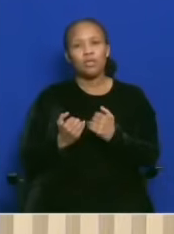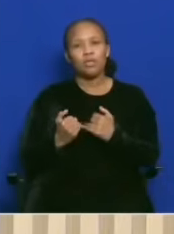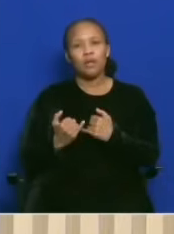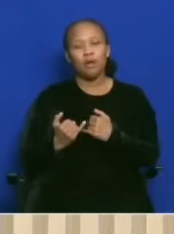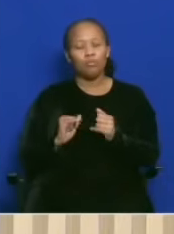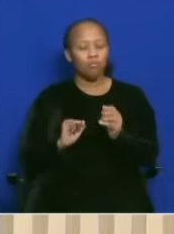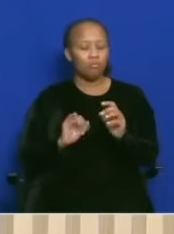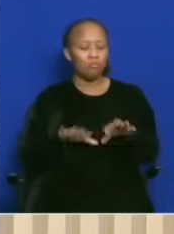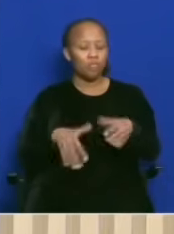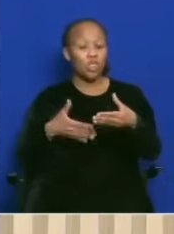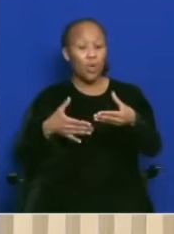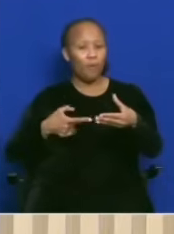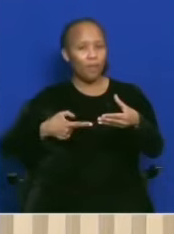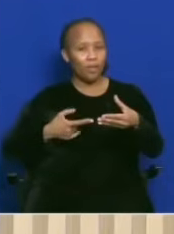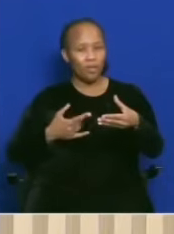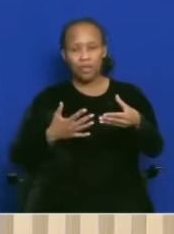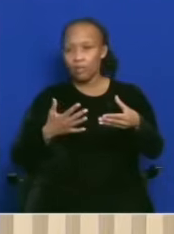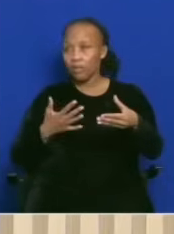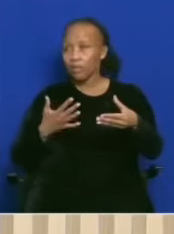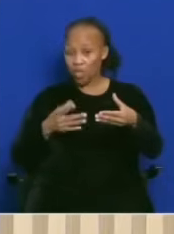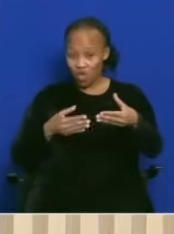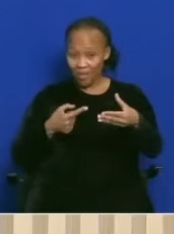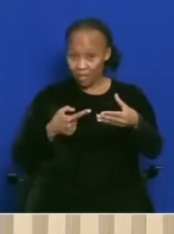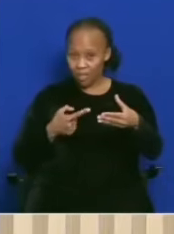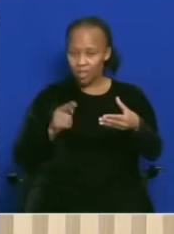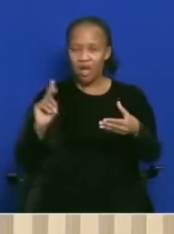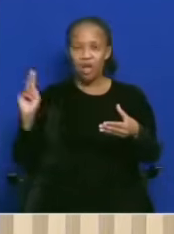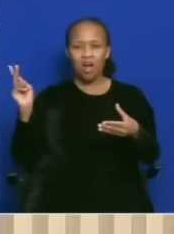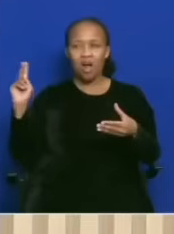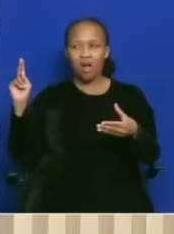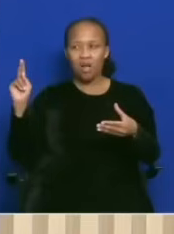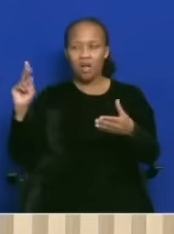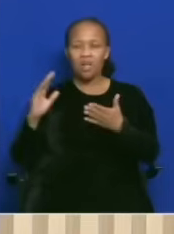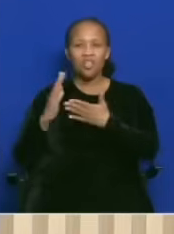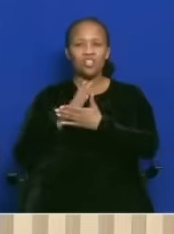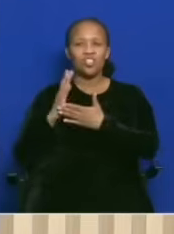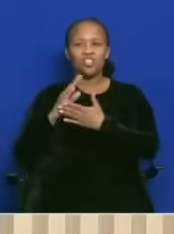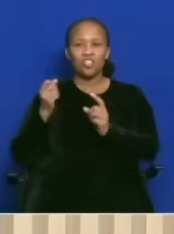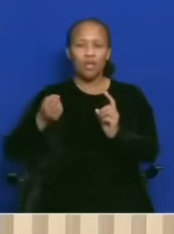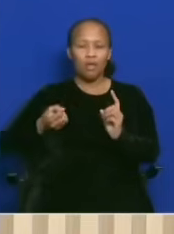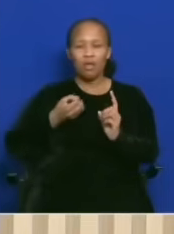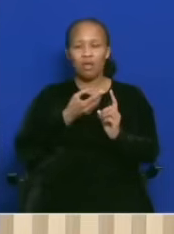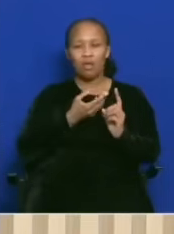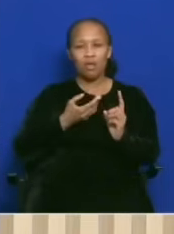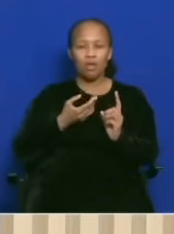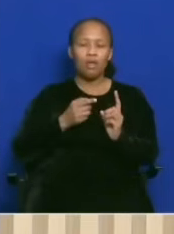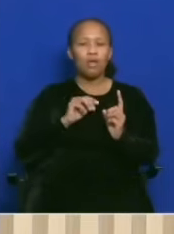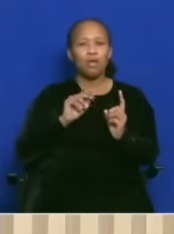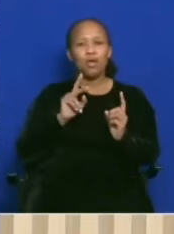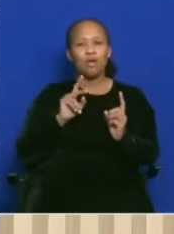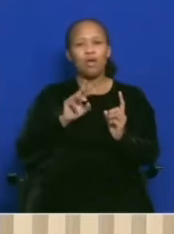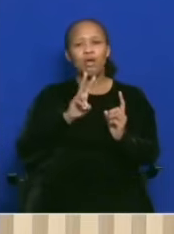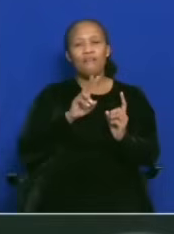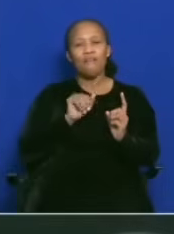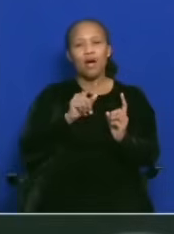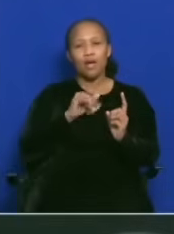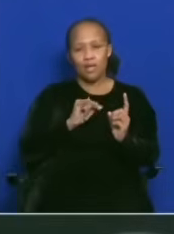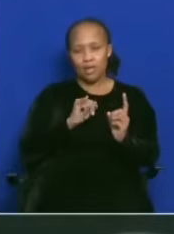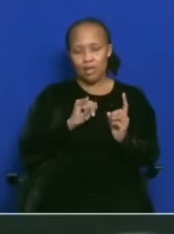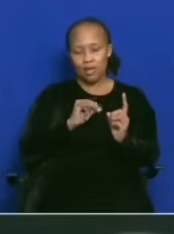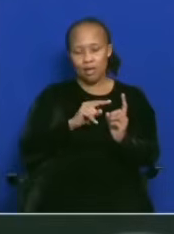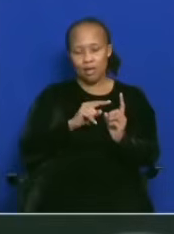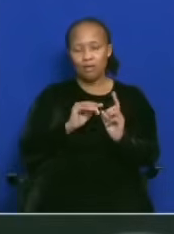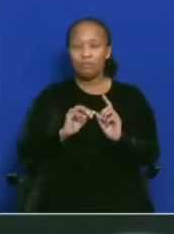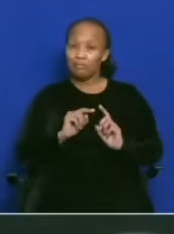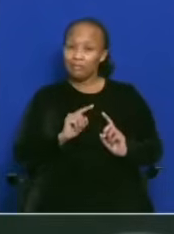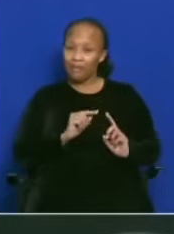shared by General Khan with Mr. Valley. So it's a draft document.